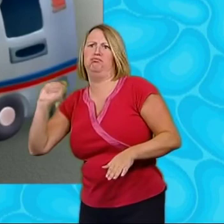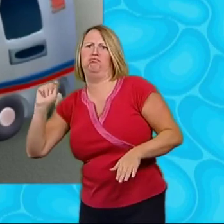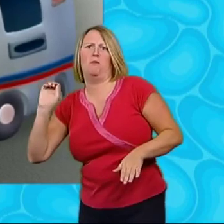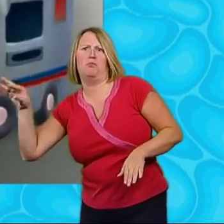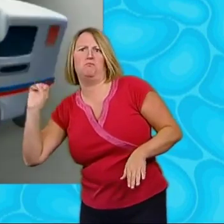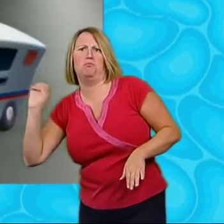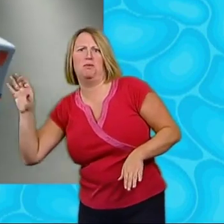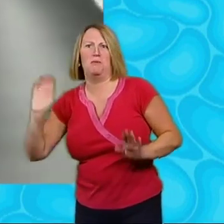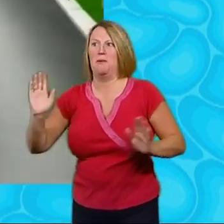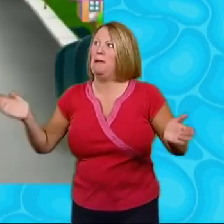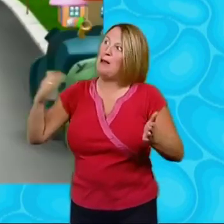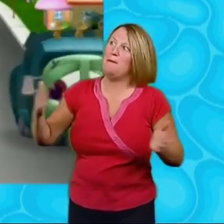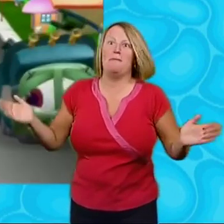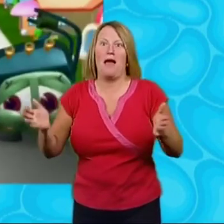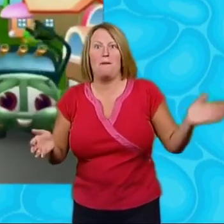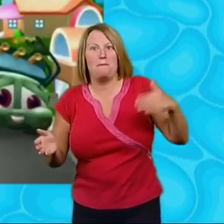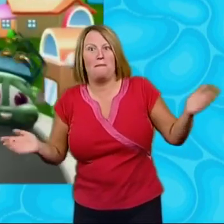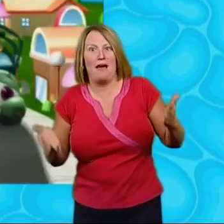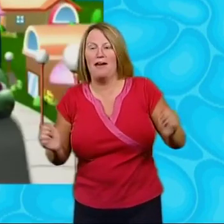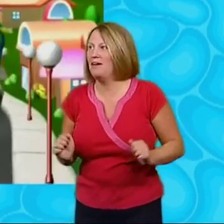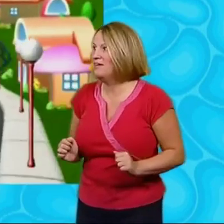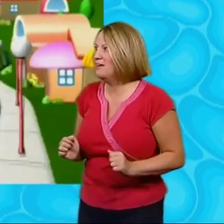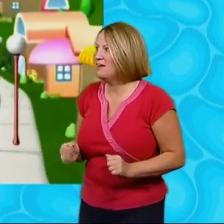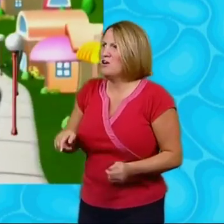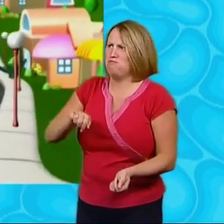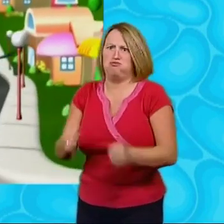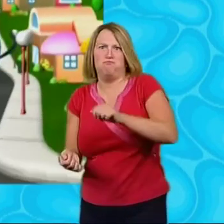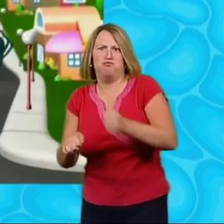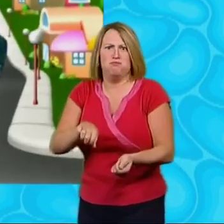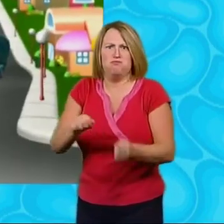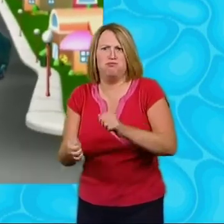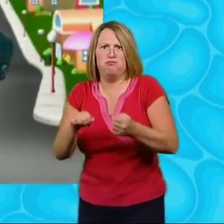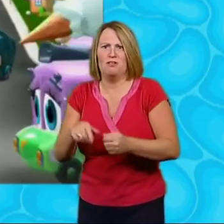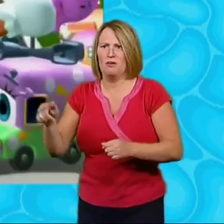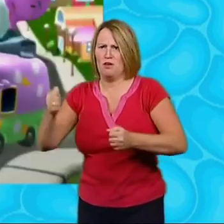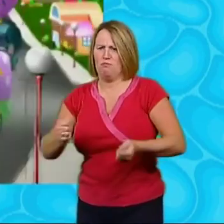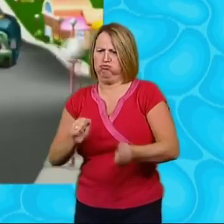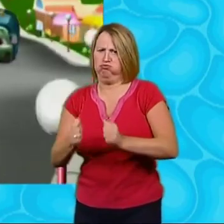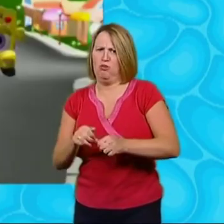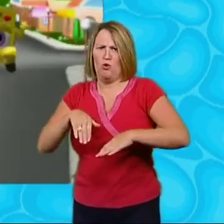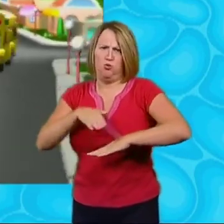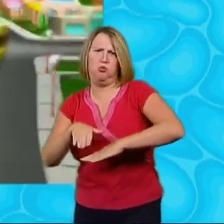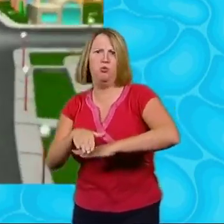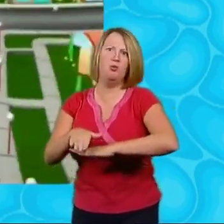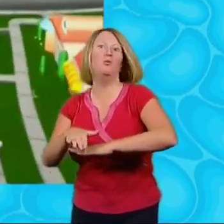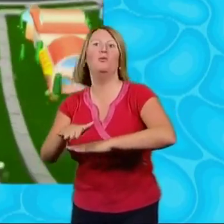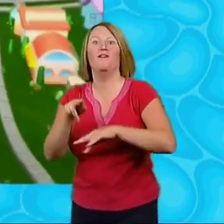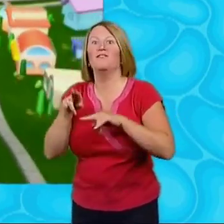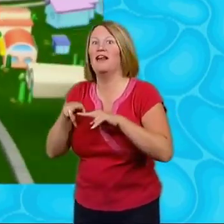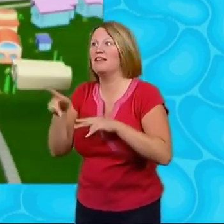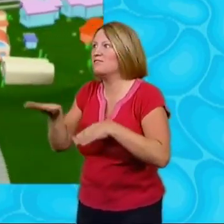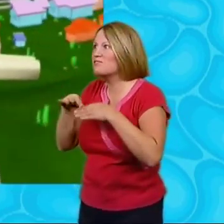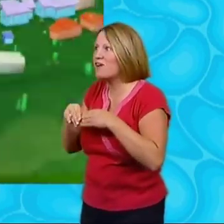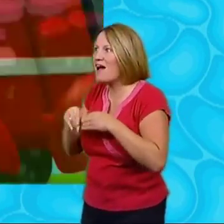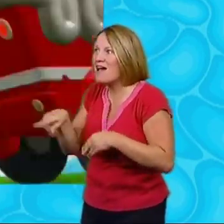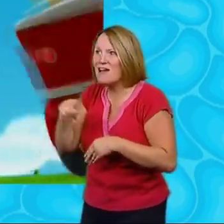Clang, clang, clang, hear the bell ring. Zoom, zoom, zoom, rev up your engines, here comes Finley and all